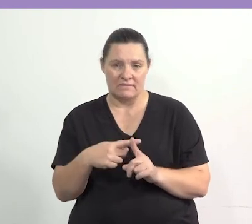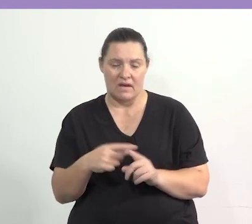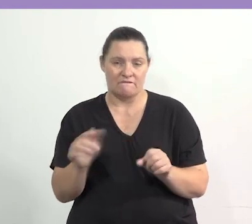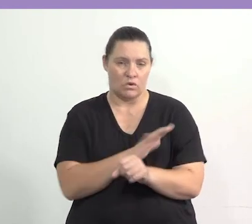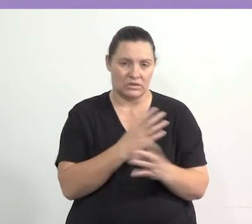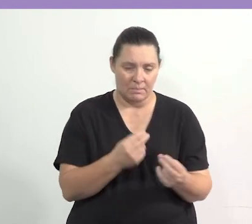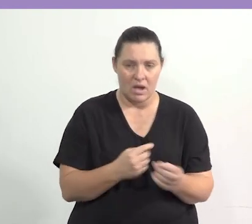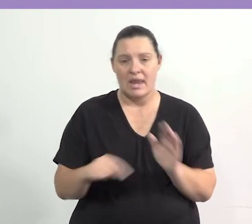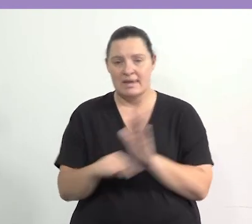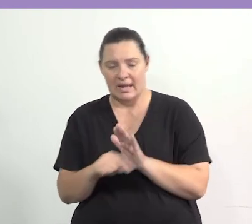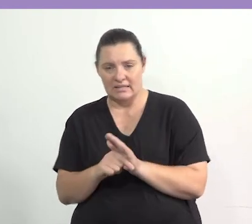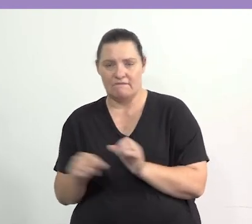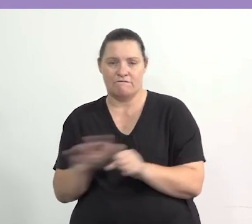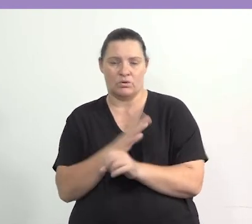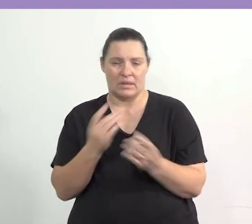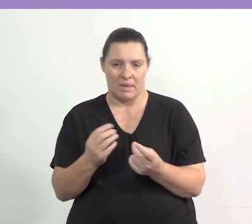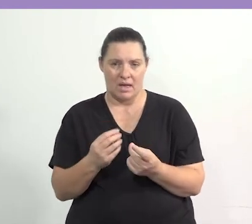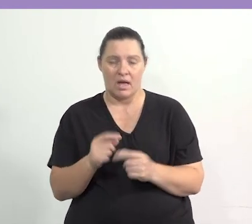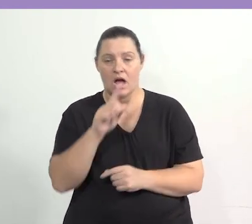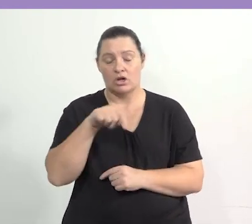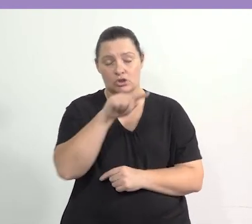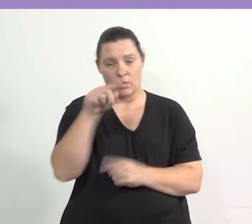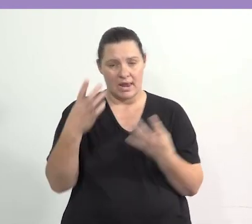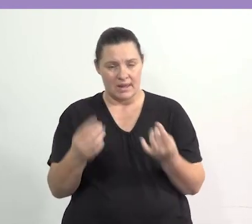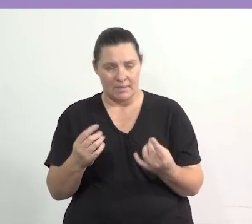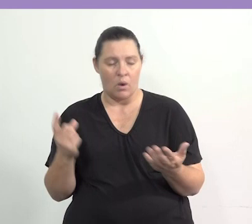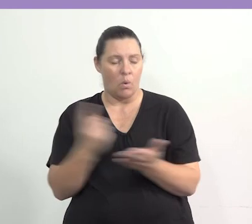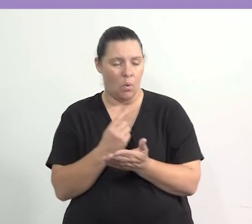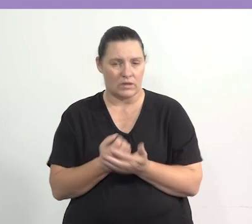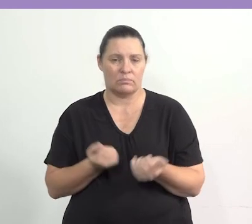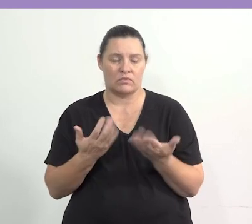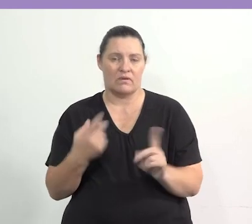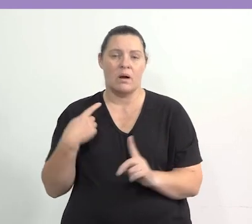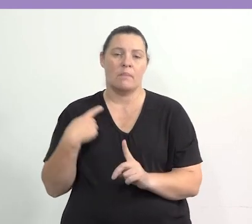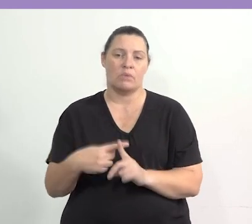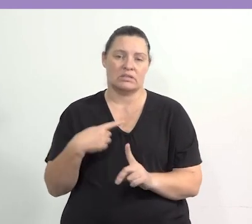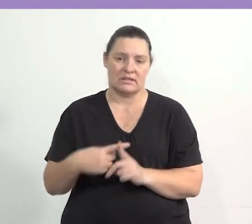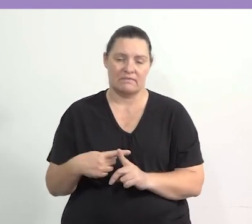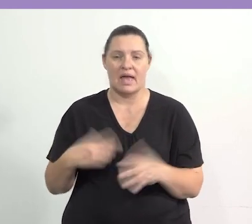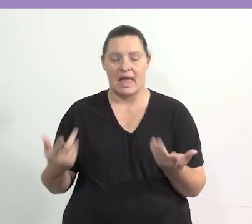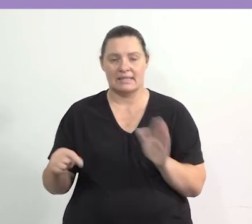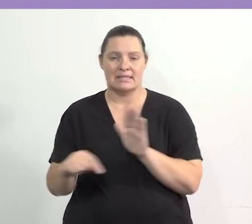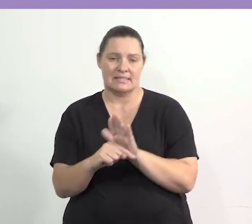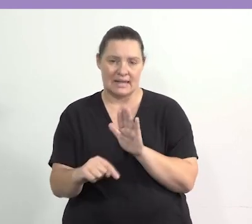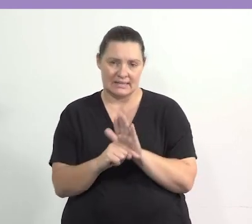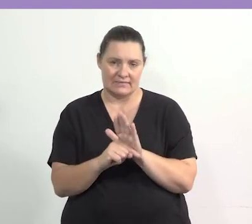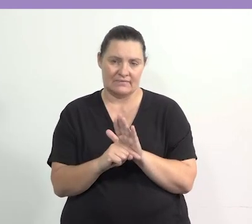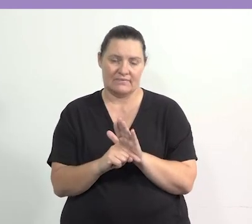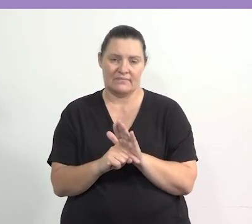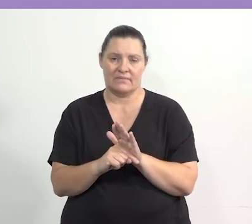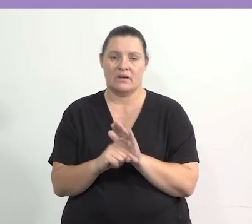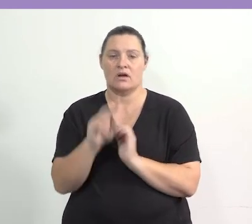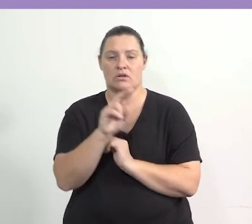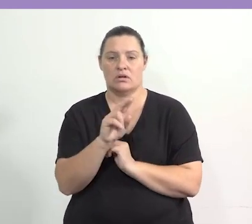and a negative integer, therefore a square number always produces a positive and a